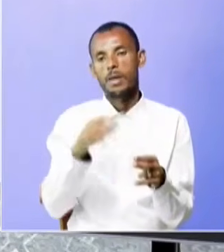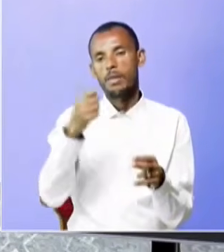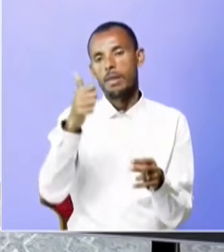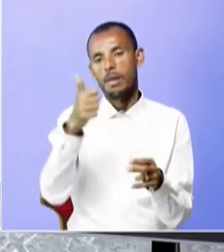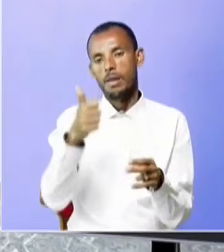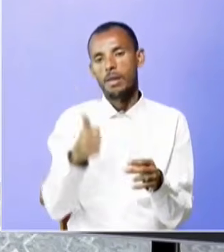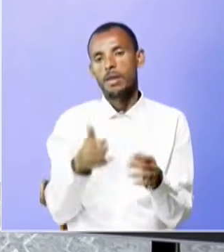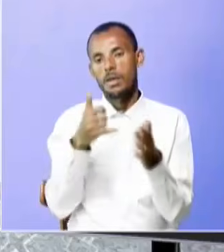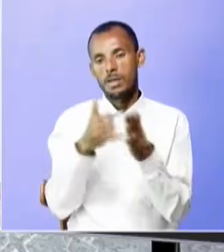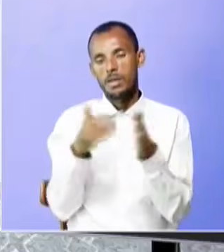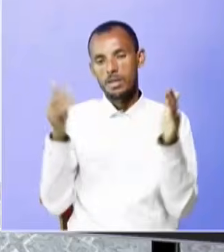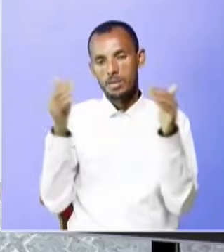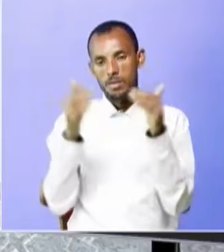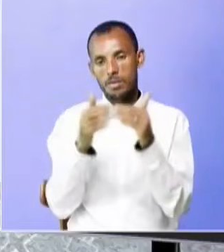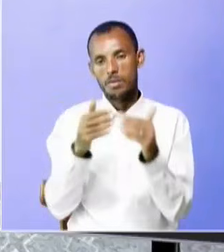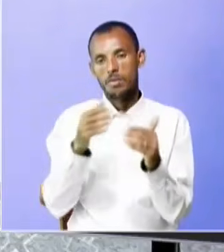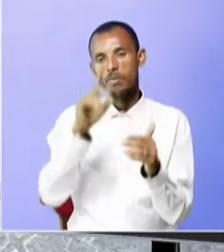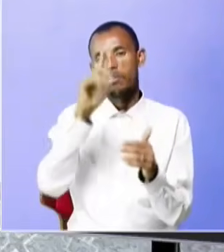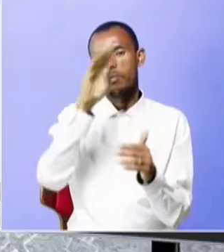It's